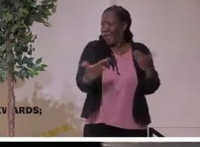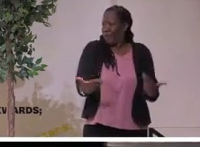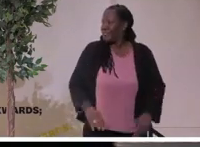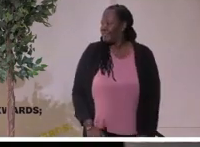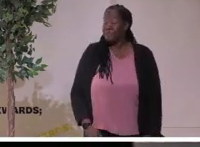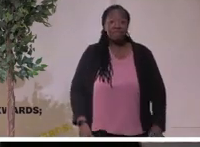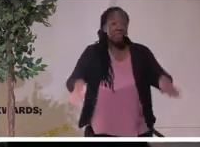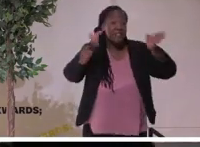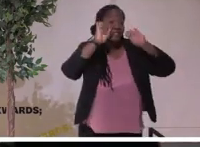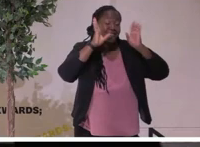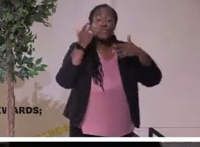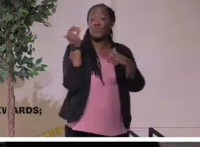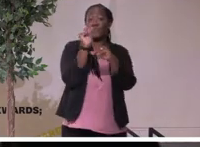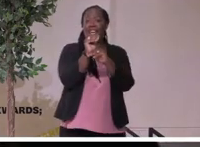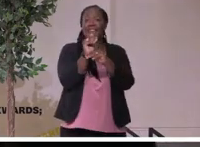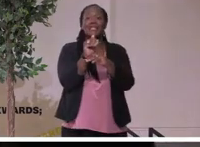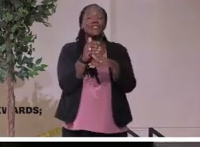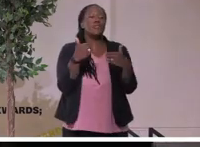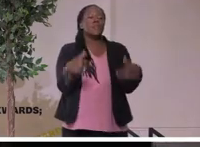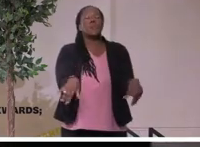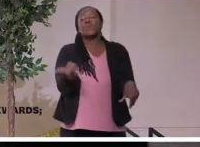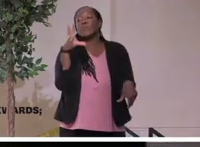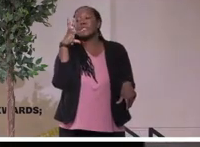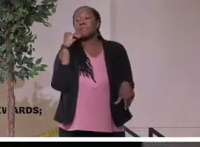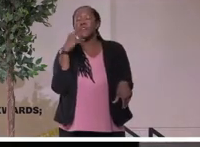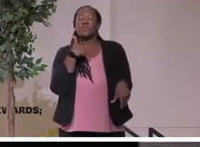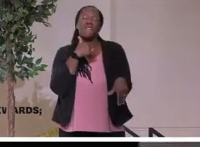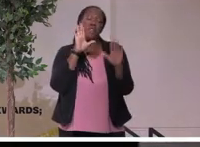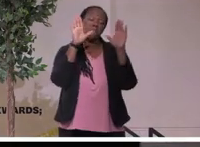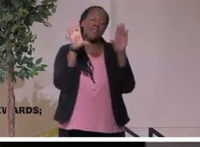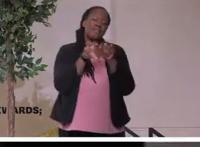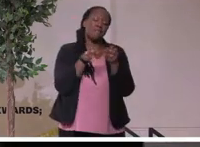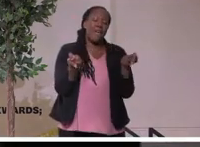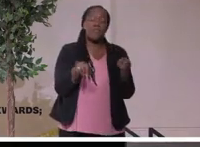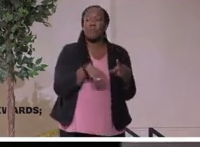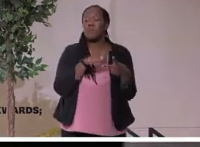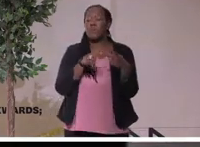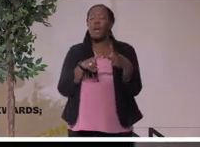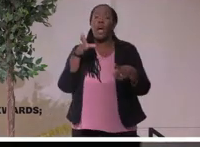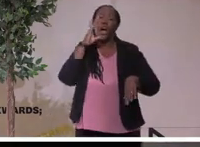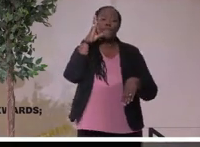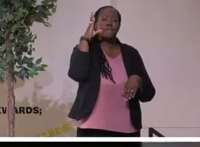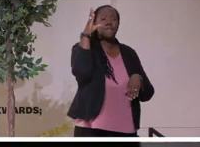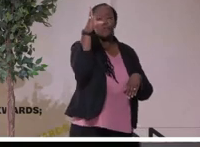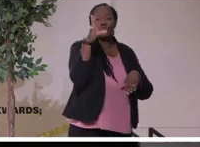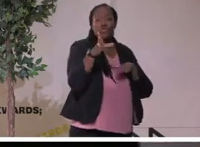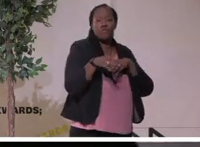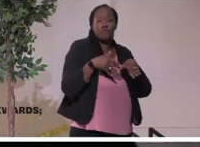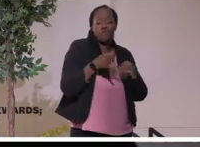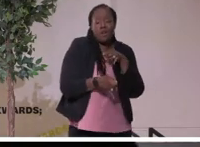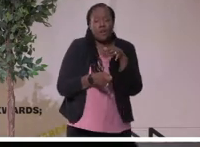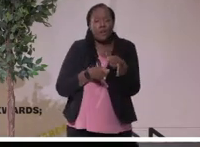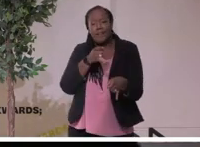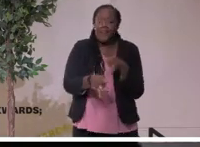Listen, so this evening experience is going to include an amazing panel. It's also going to include a futuristic runway experience. And I see